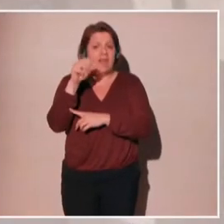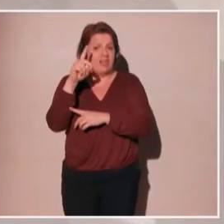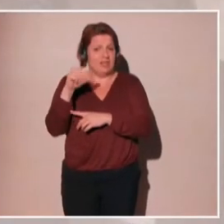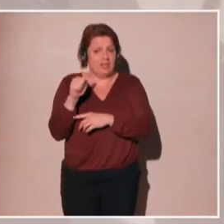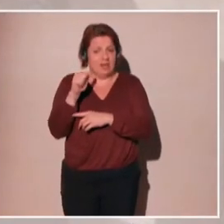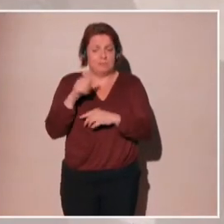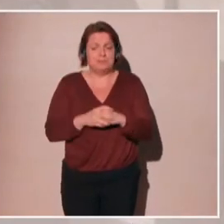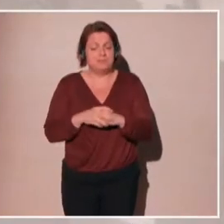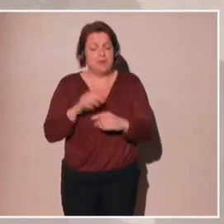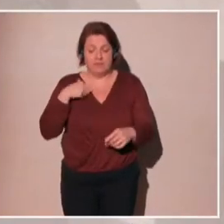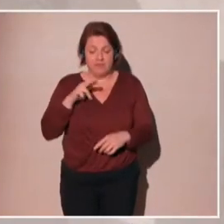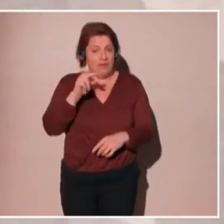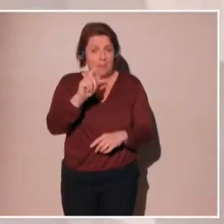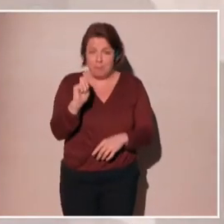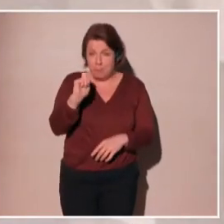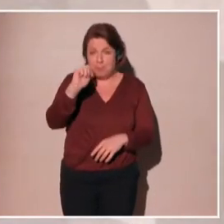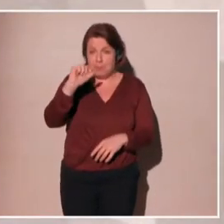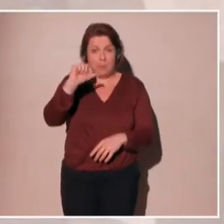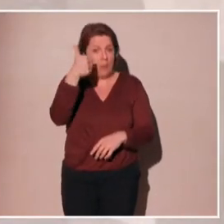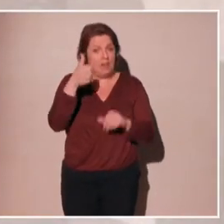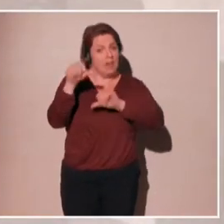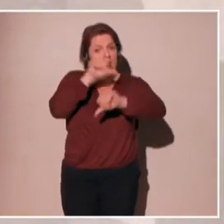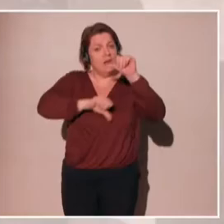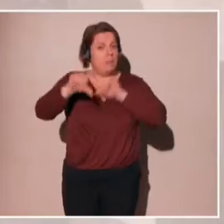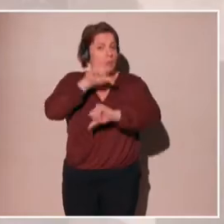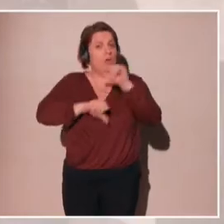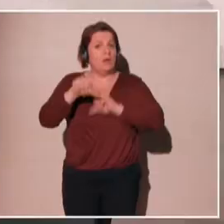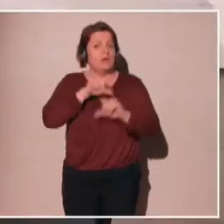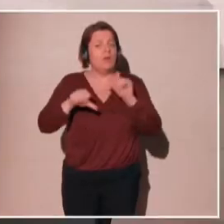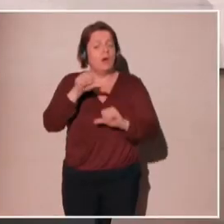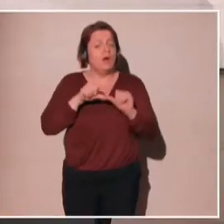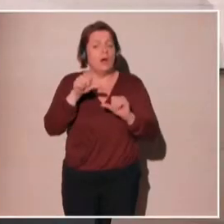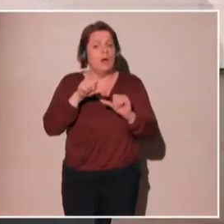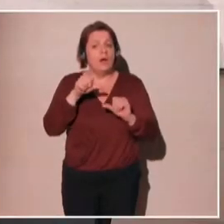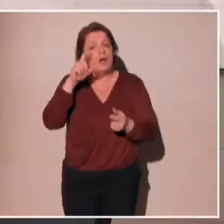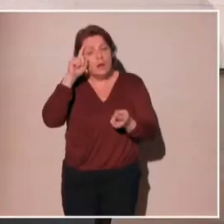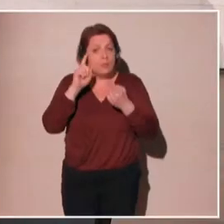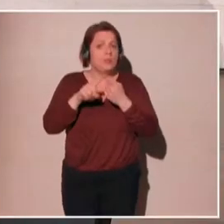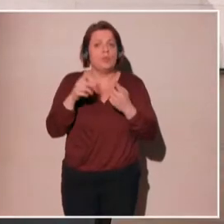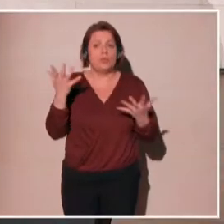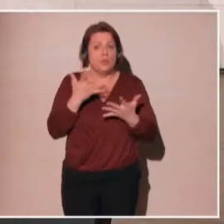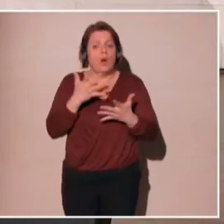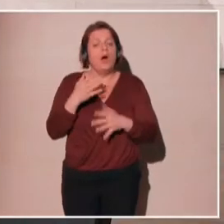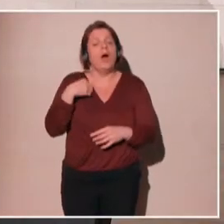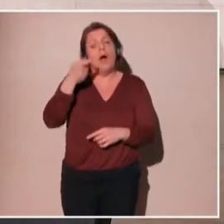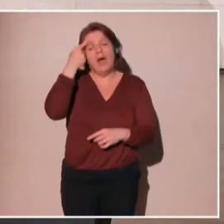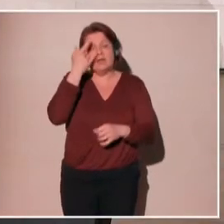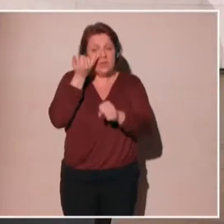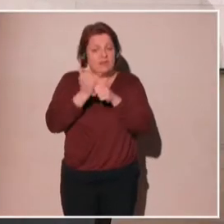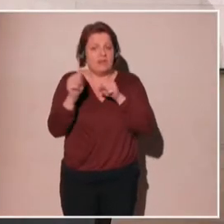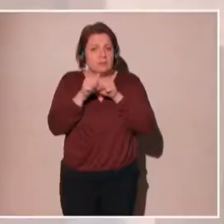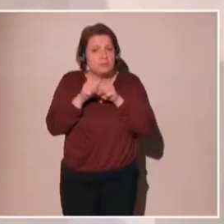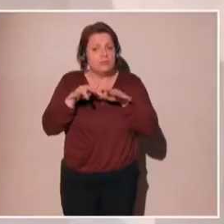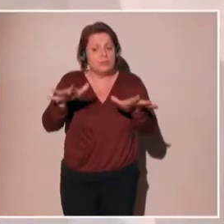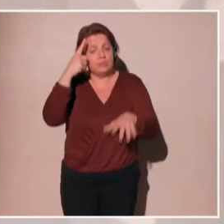to deploy AI for citizens, for people directly. Because we are speaking a lot about